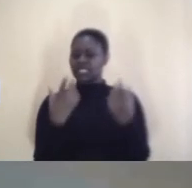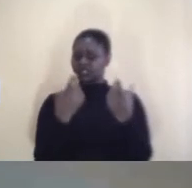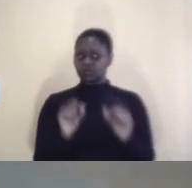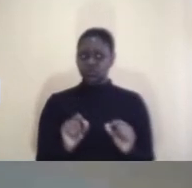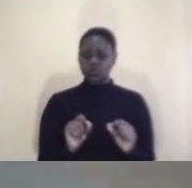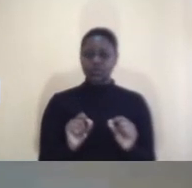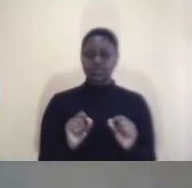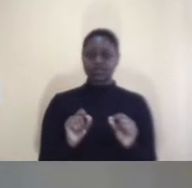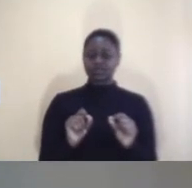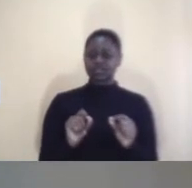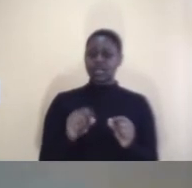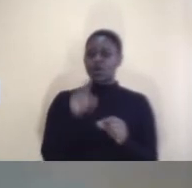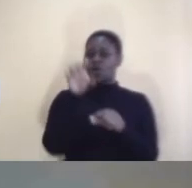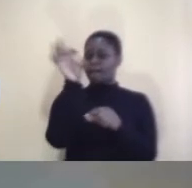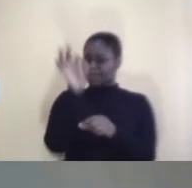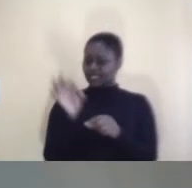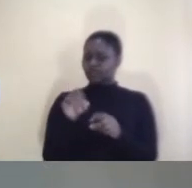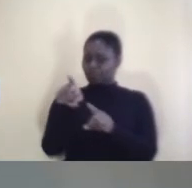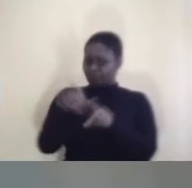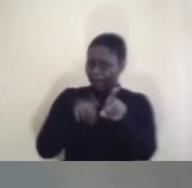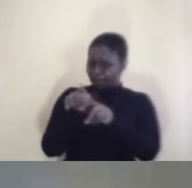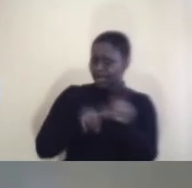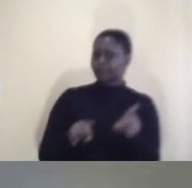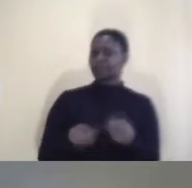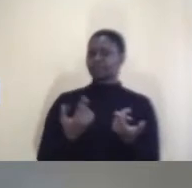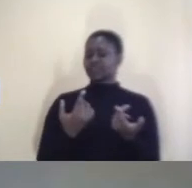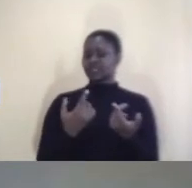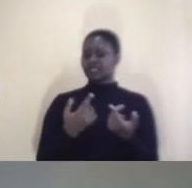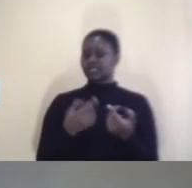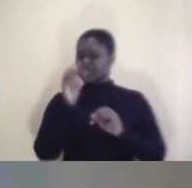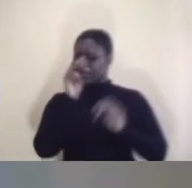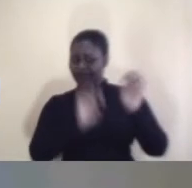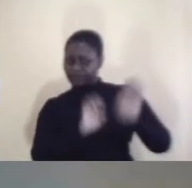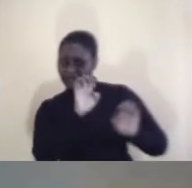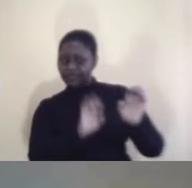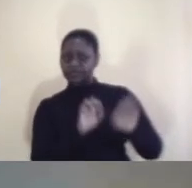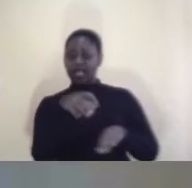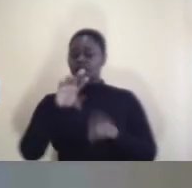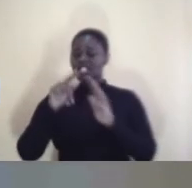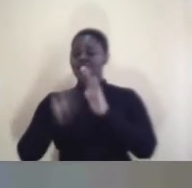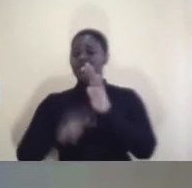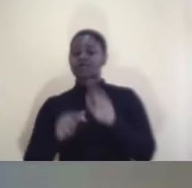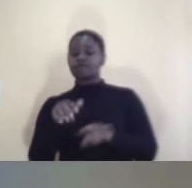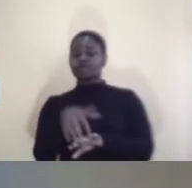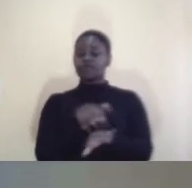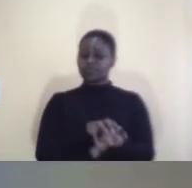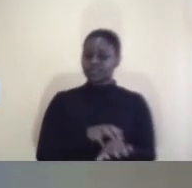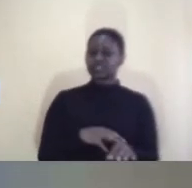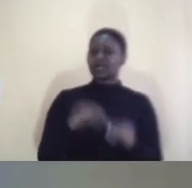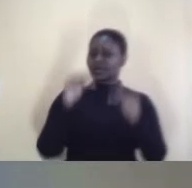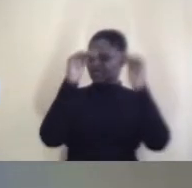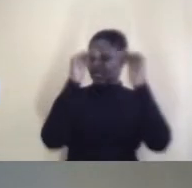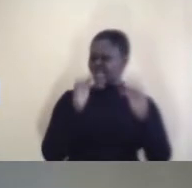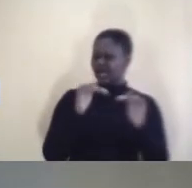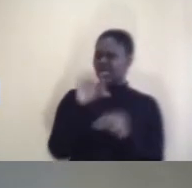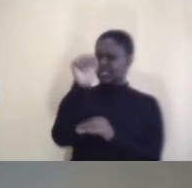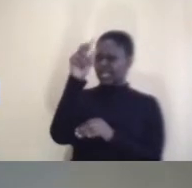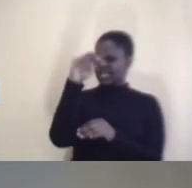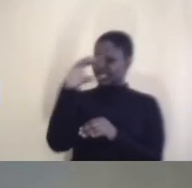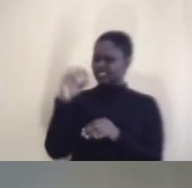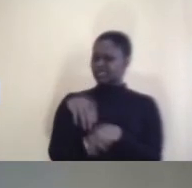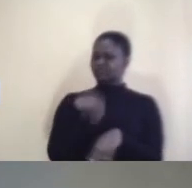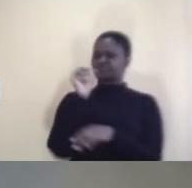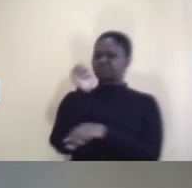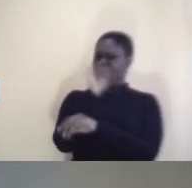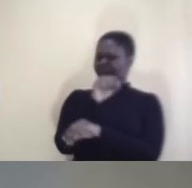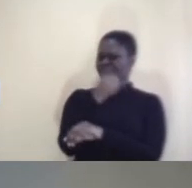the 74% failure rate of the interventions aimed at assisting black farmers? Or is it that under the ANC, black lives don't matter, just